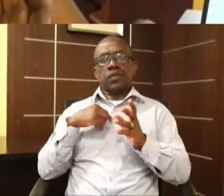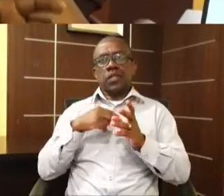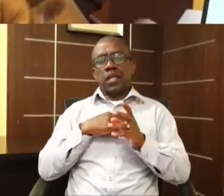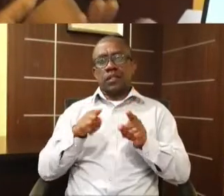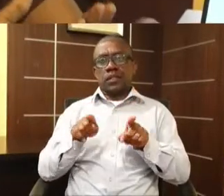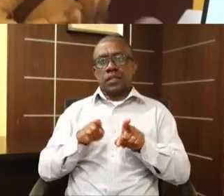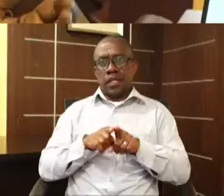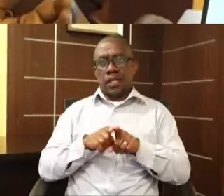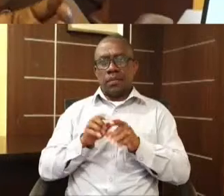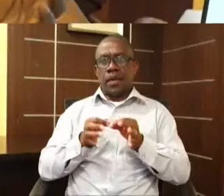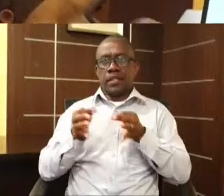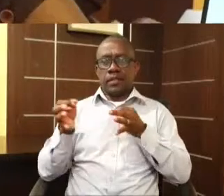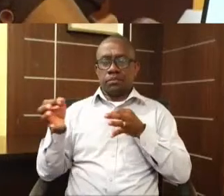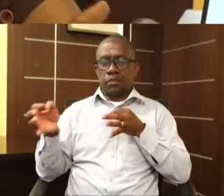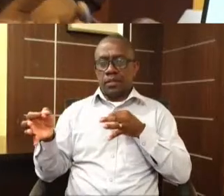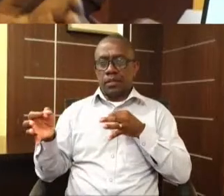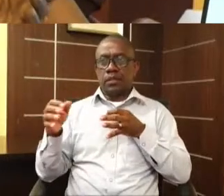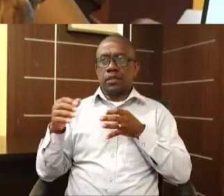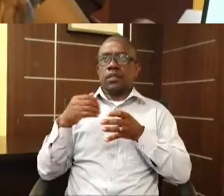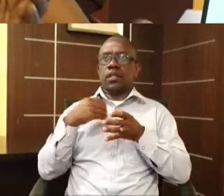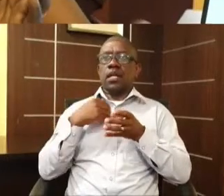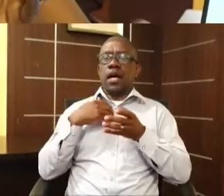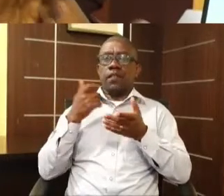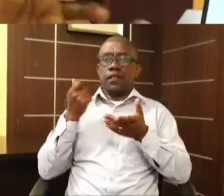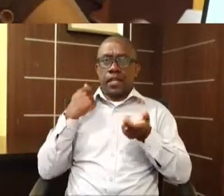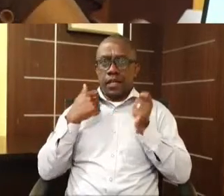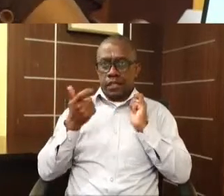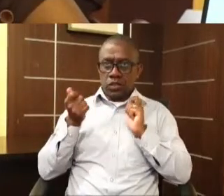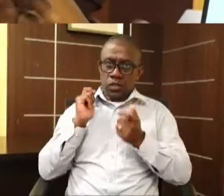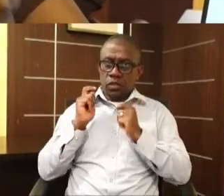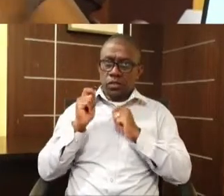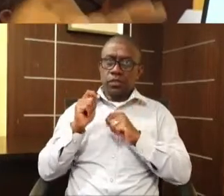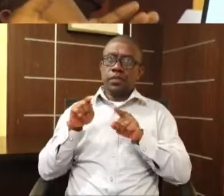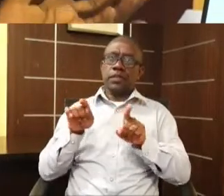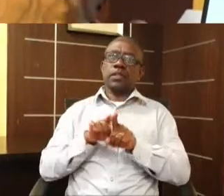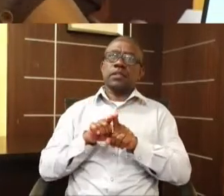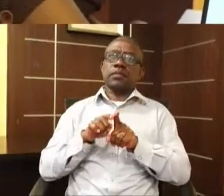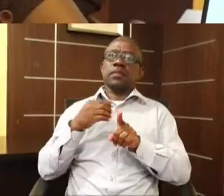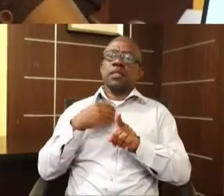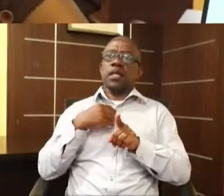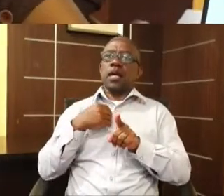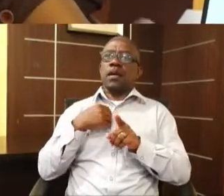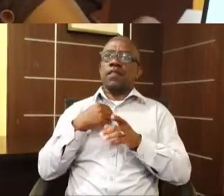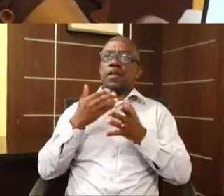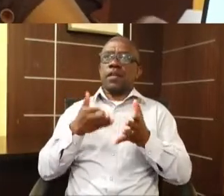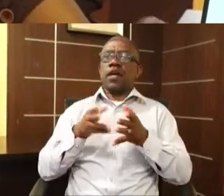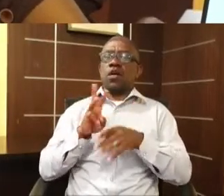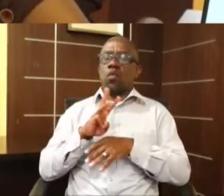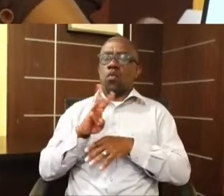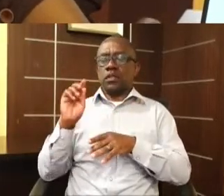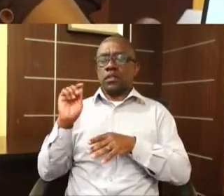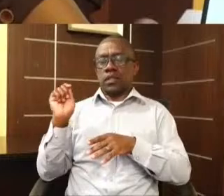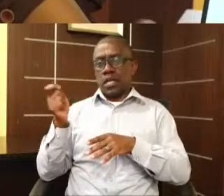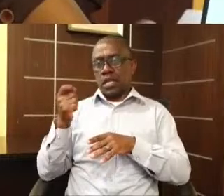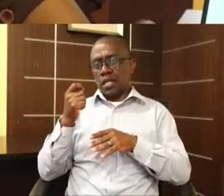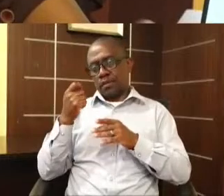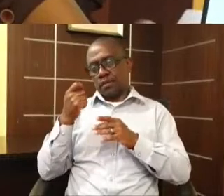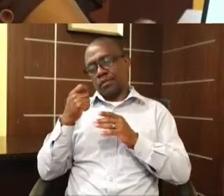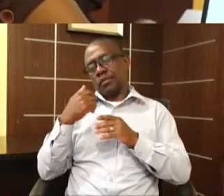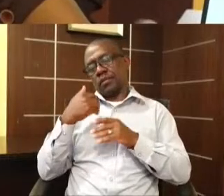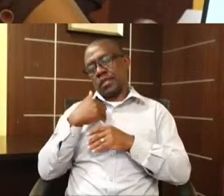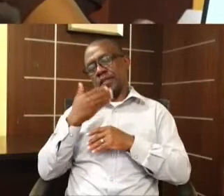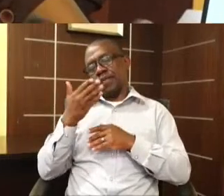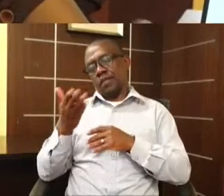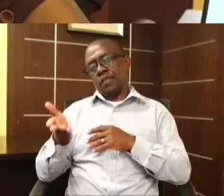to additional counties like Kericho, and we also have presence in Western Kenya as well. Yeah, thank